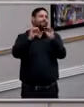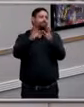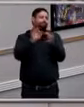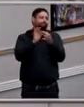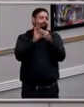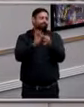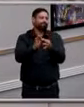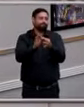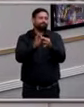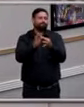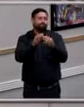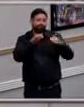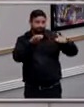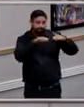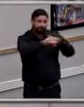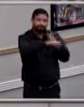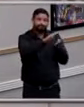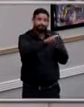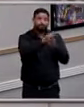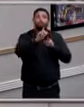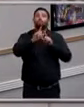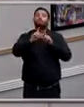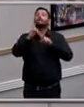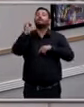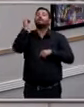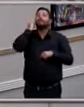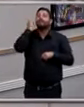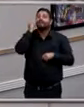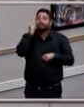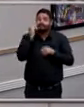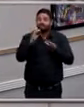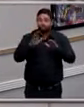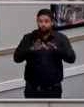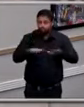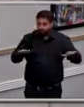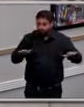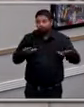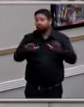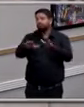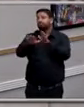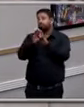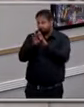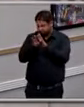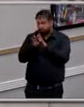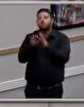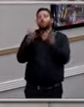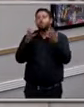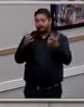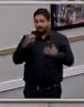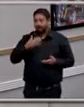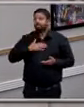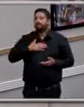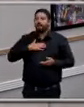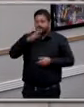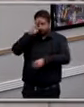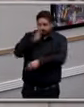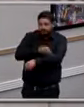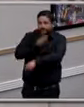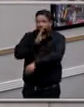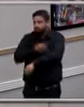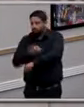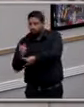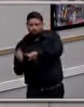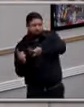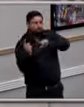regarding face-to-face. If a parent selects that a child come face-to-face, once we are able to do